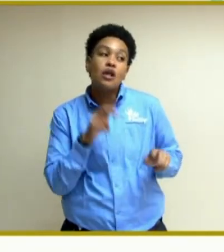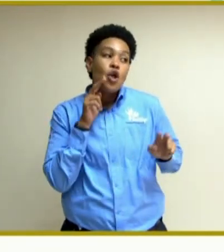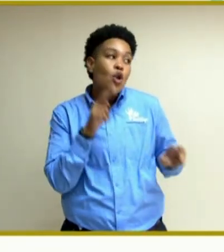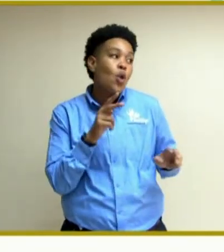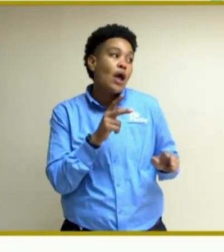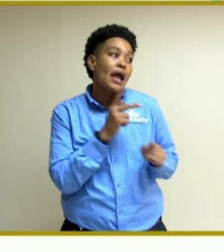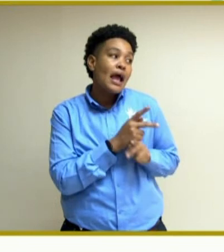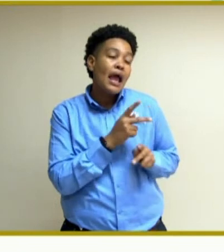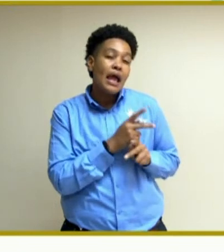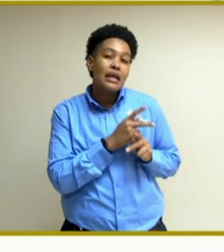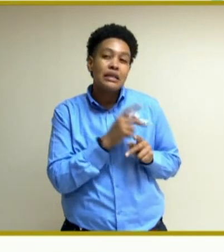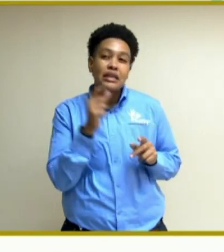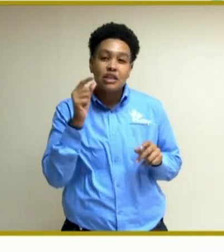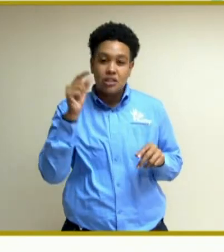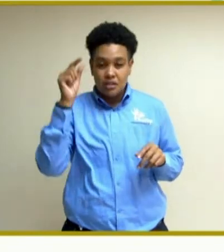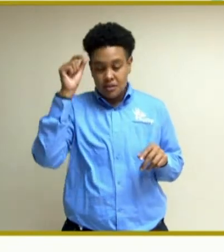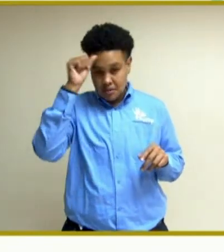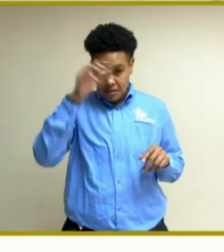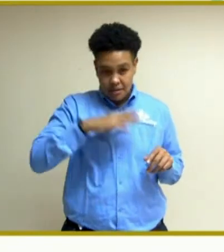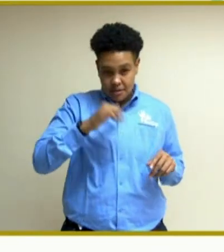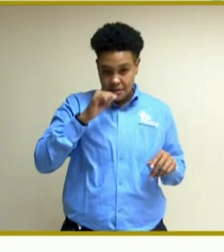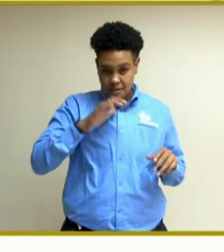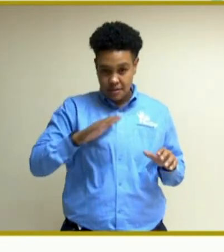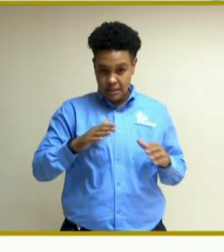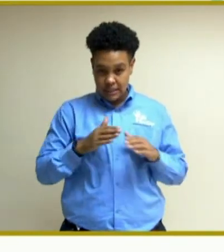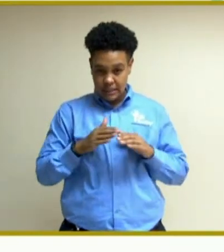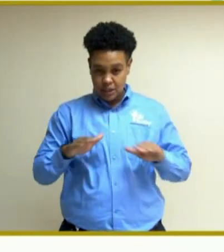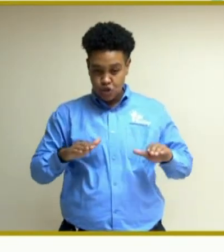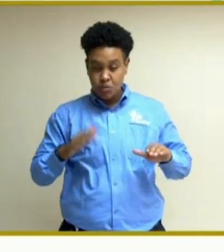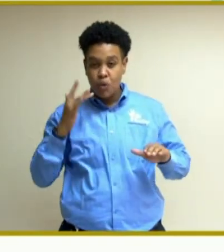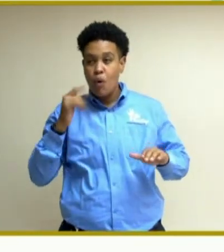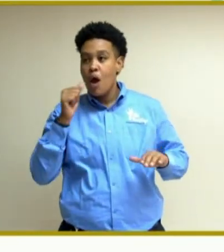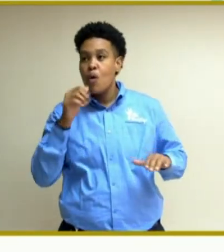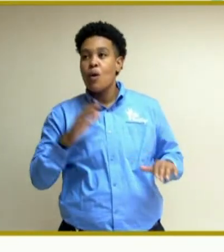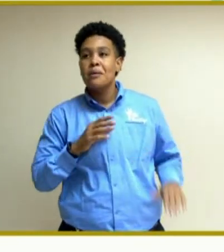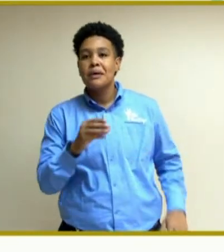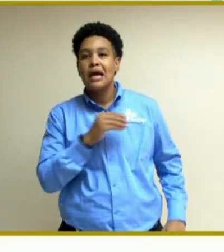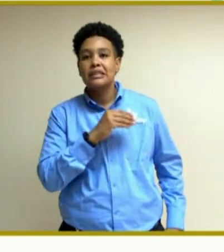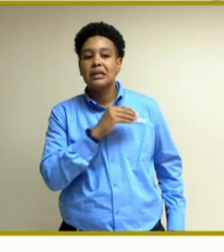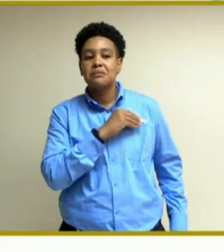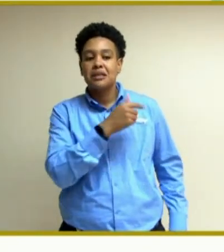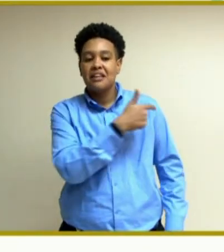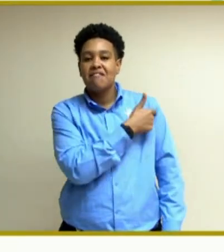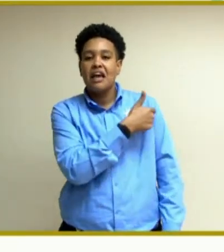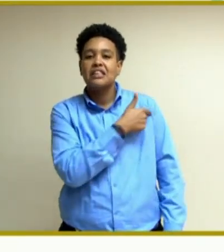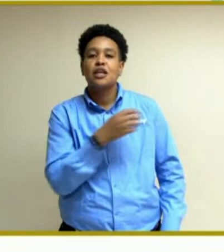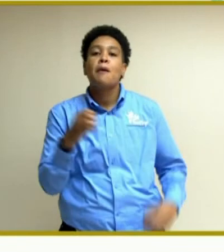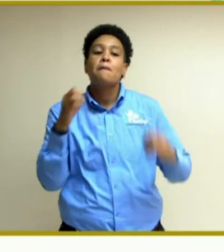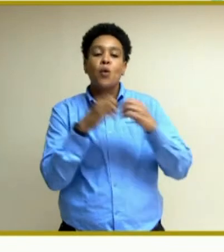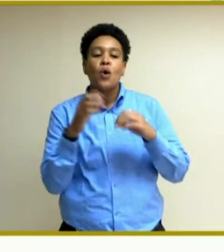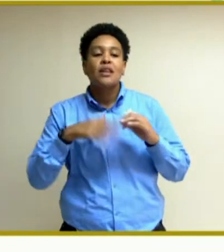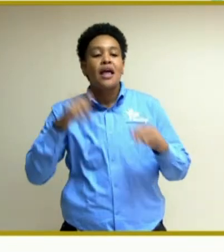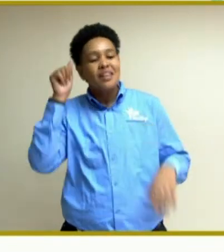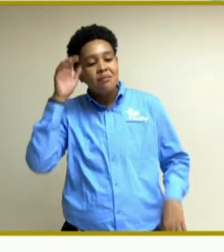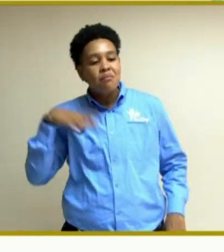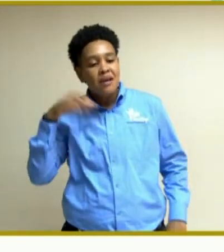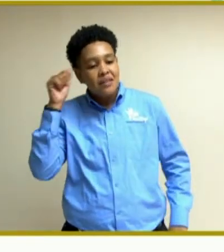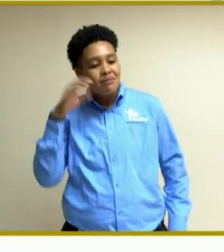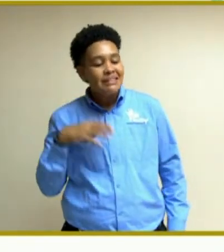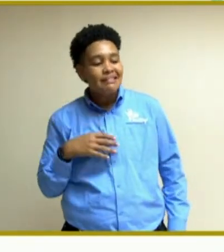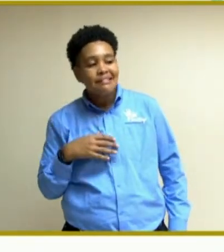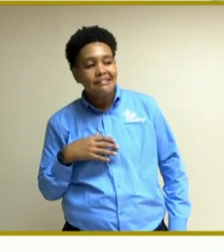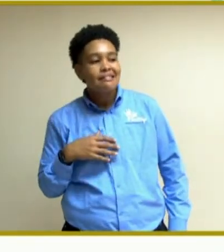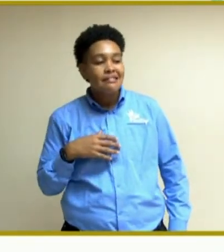this gender distribution, because women are accepting the vaccine much more. We know for